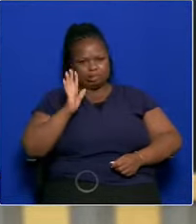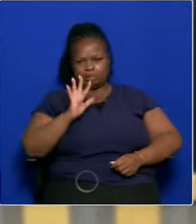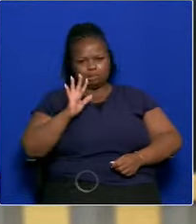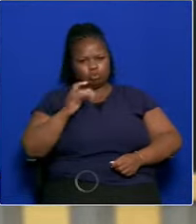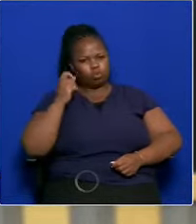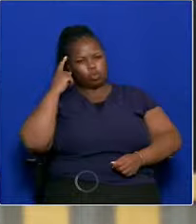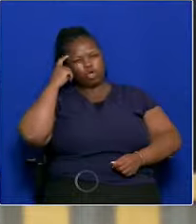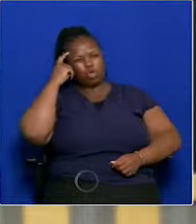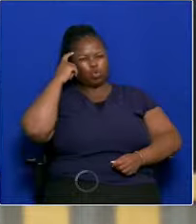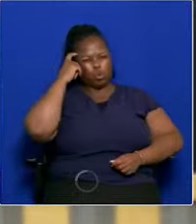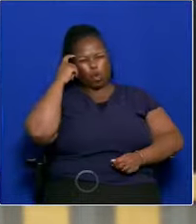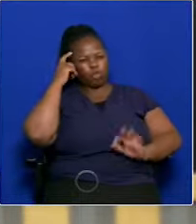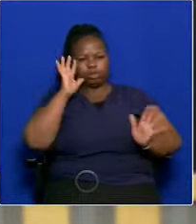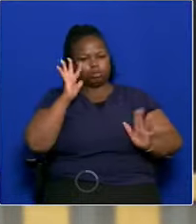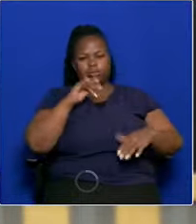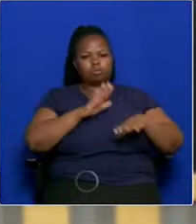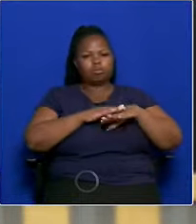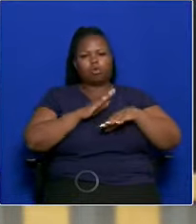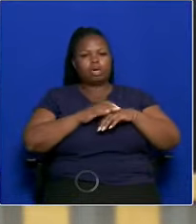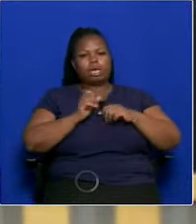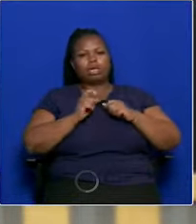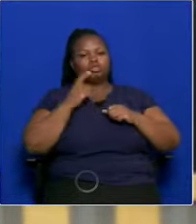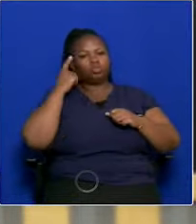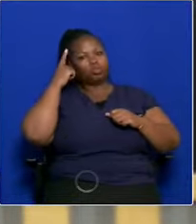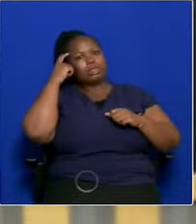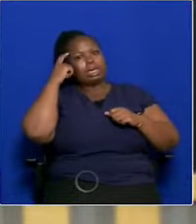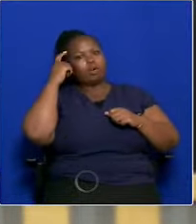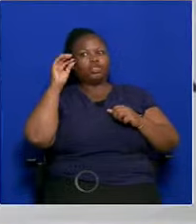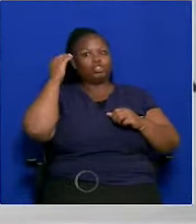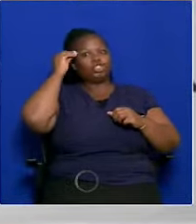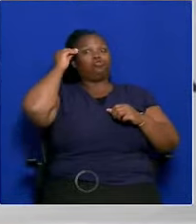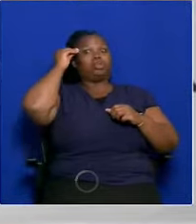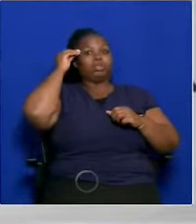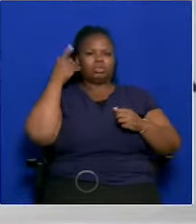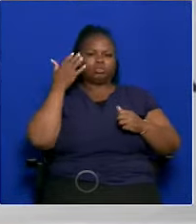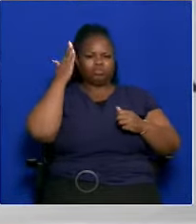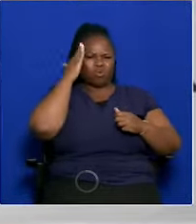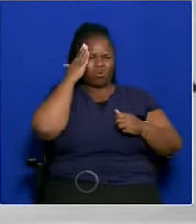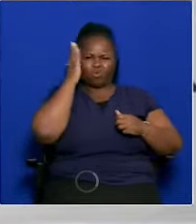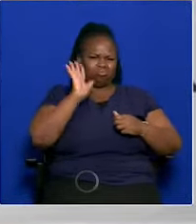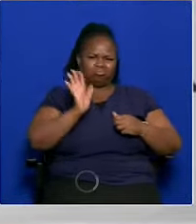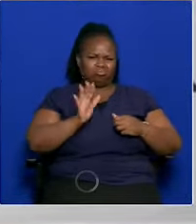to it than just curiosity, is what I'm putting to you. Commissioner, I don't believe